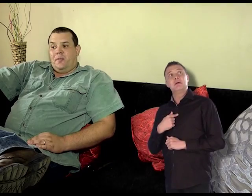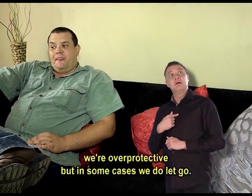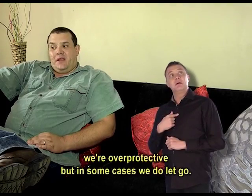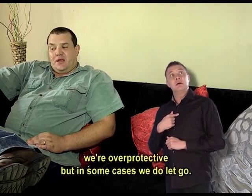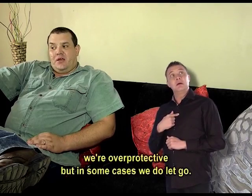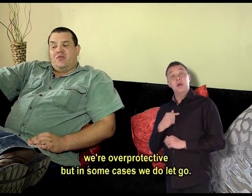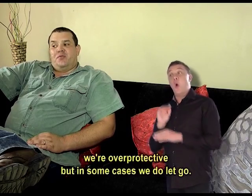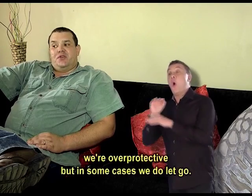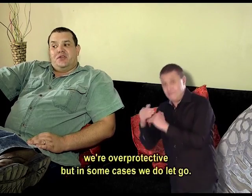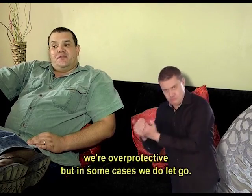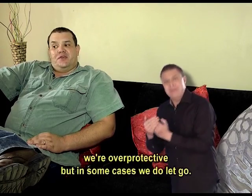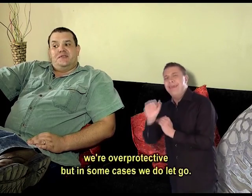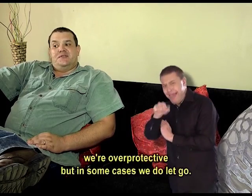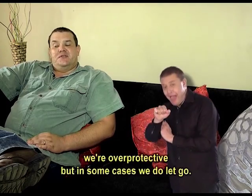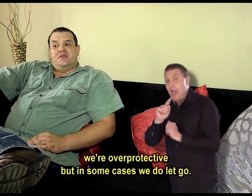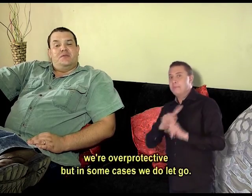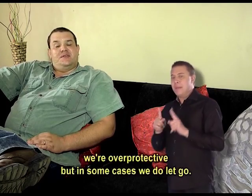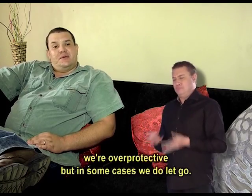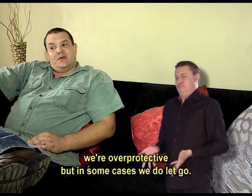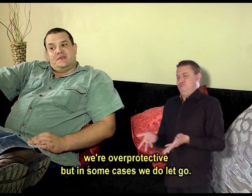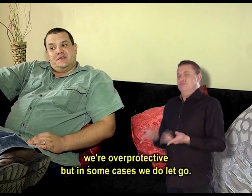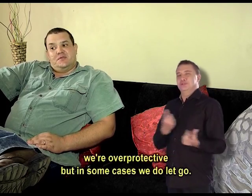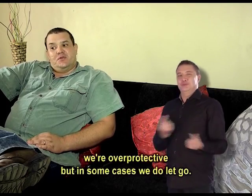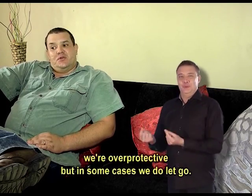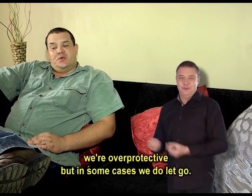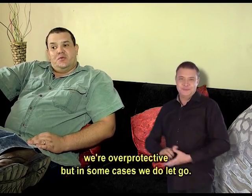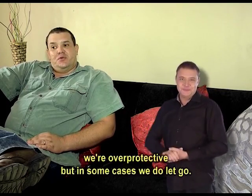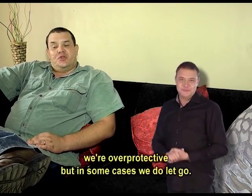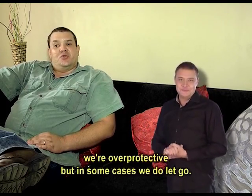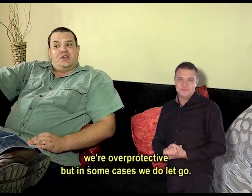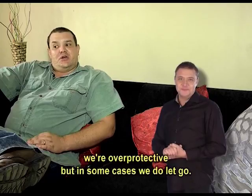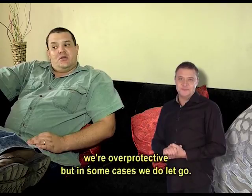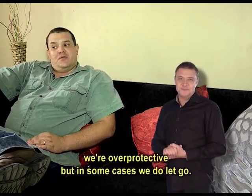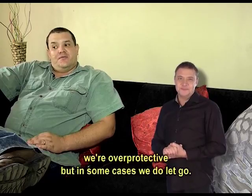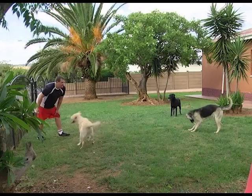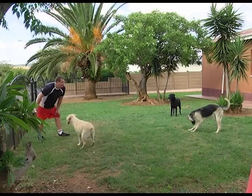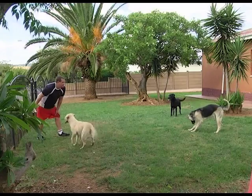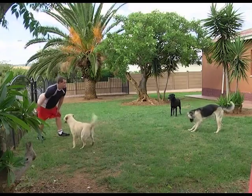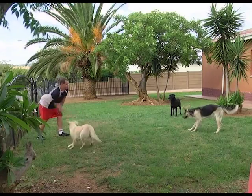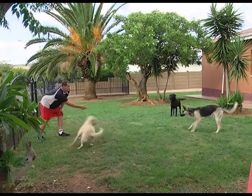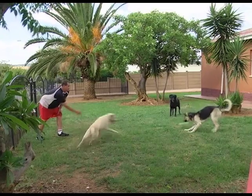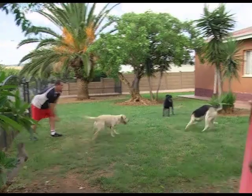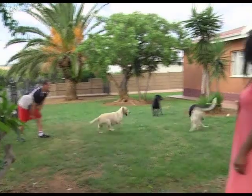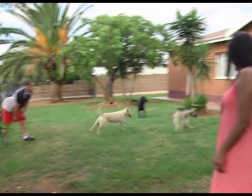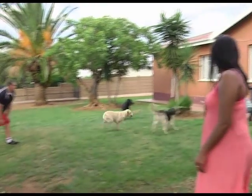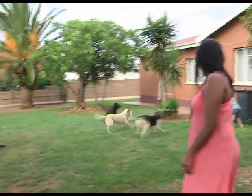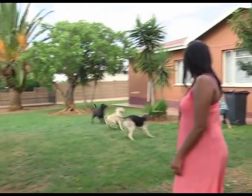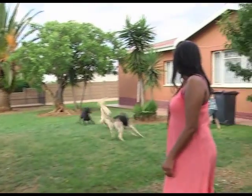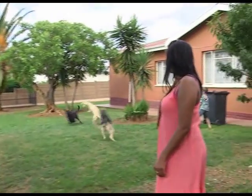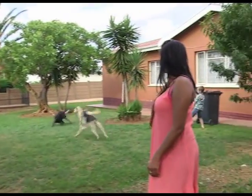day, overprotective, yes, but in some cases we do let go.